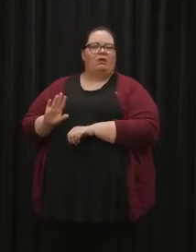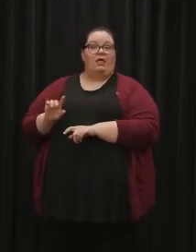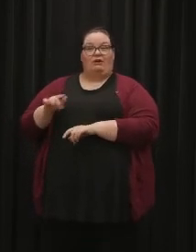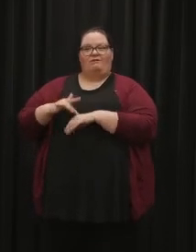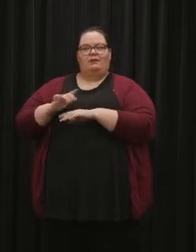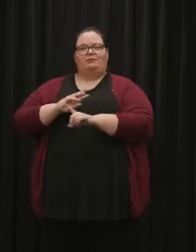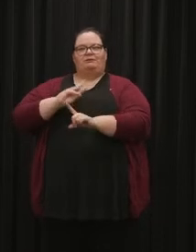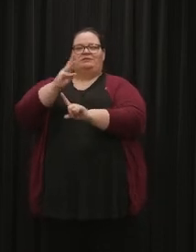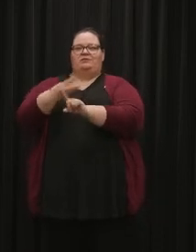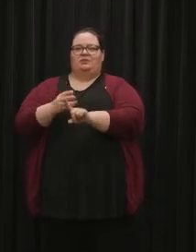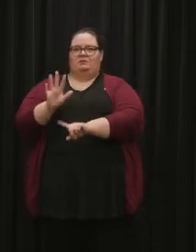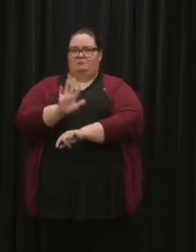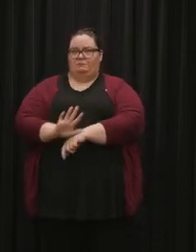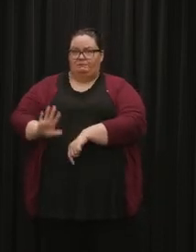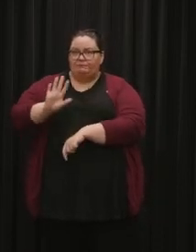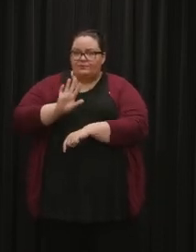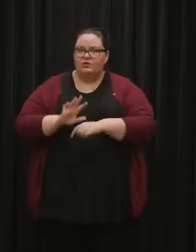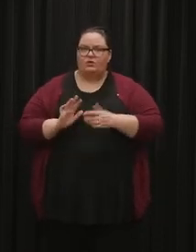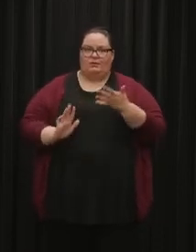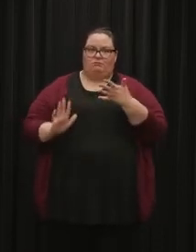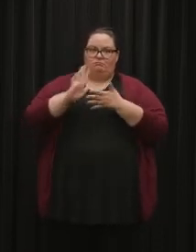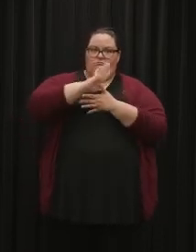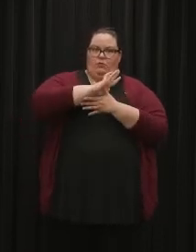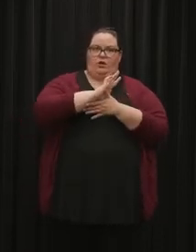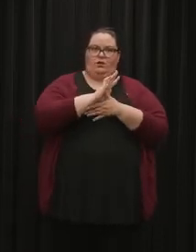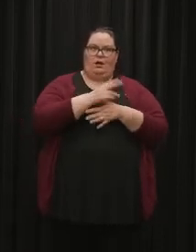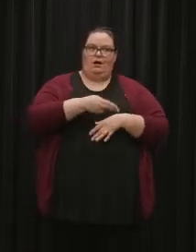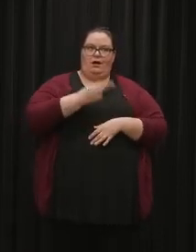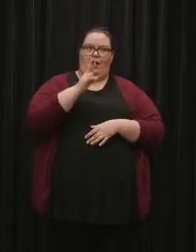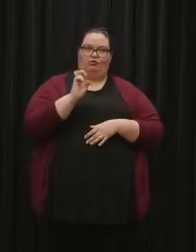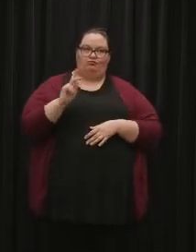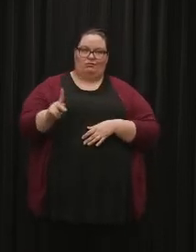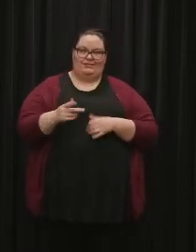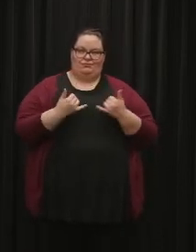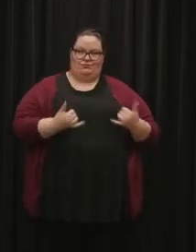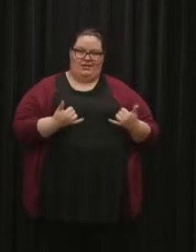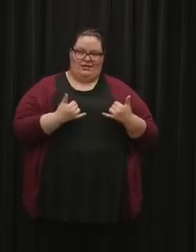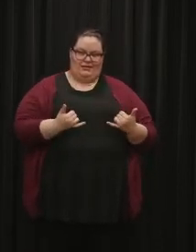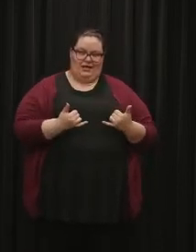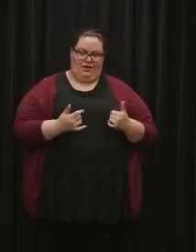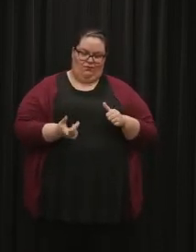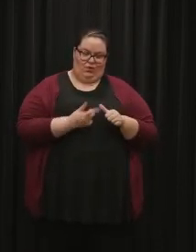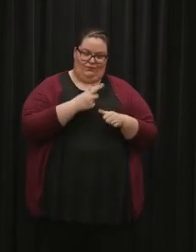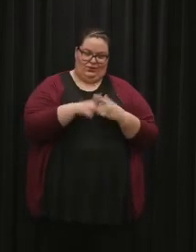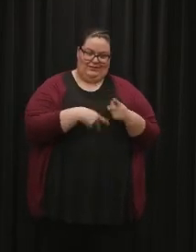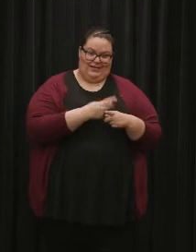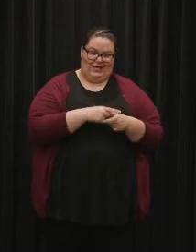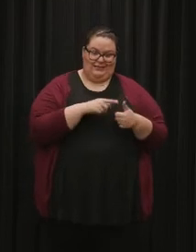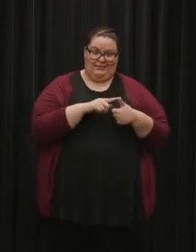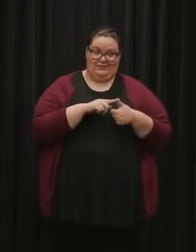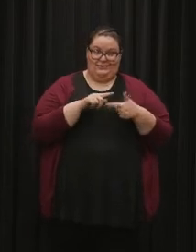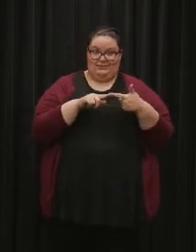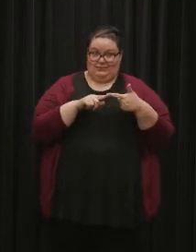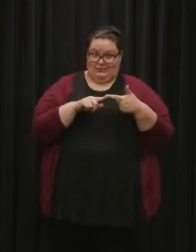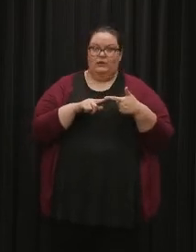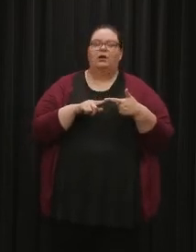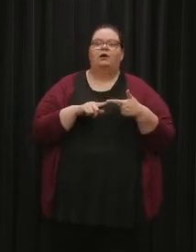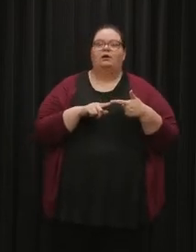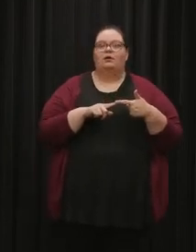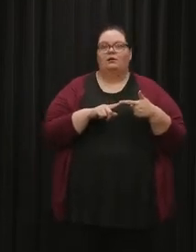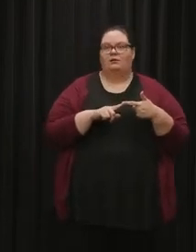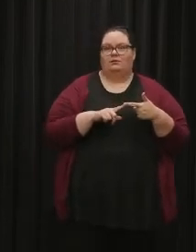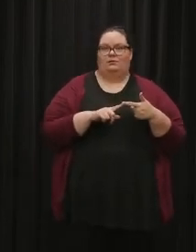from now. So we're prioritizing the higher risk populations to get the first types of the vaccines, and